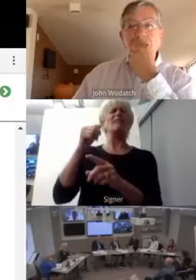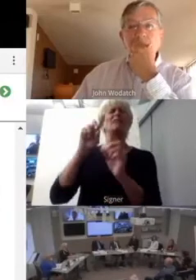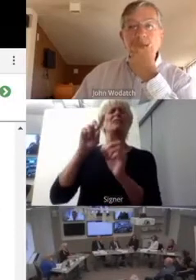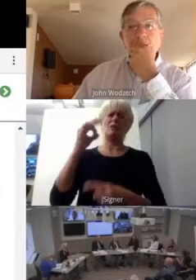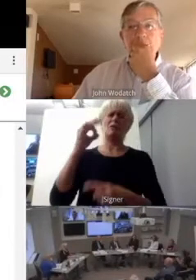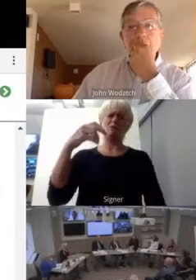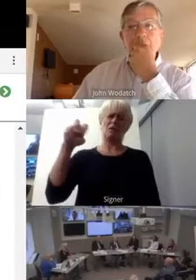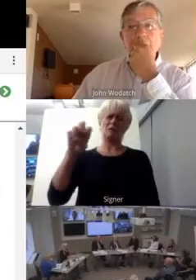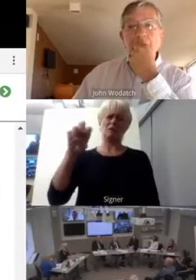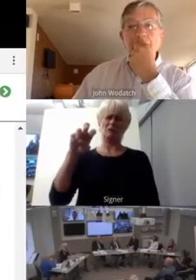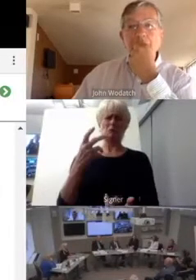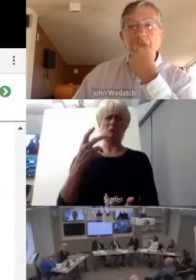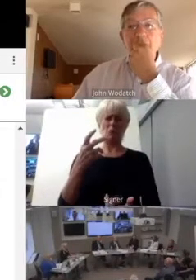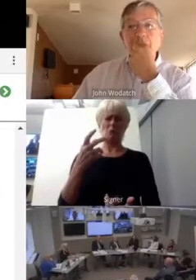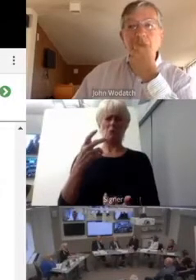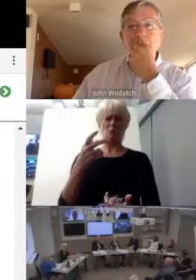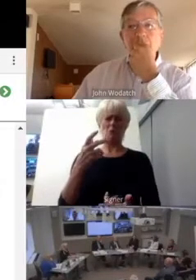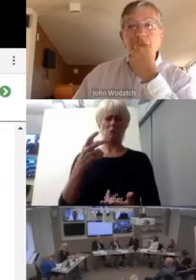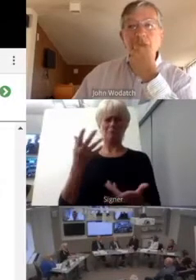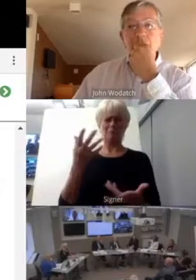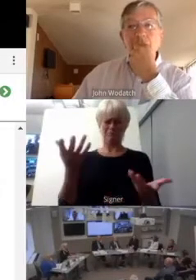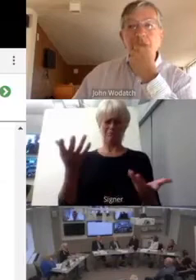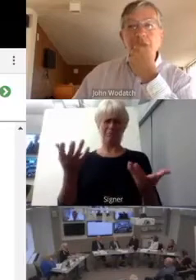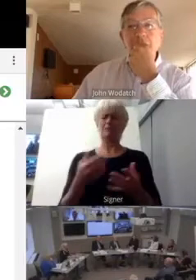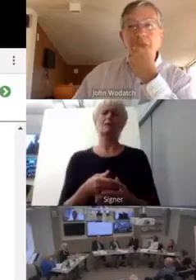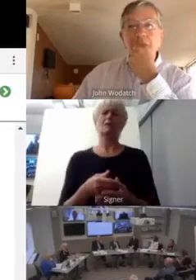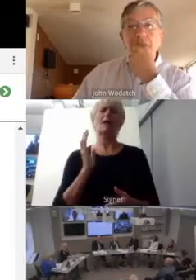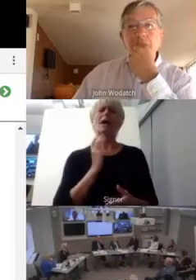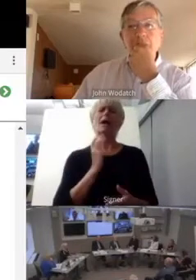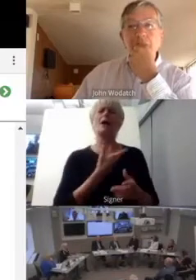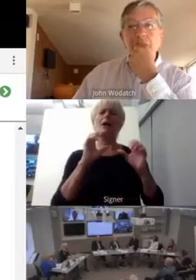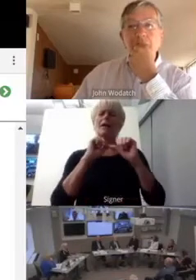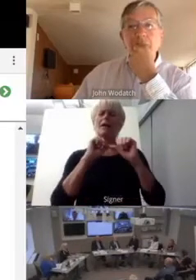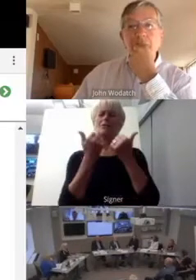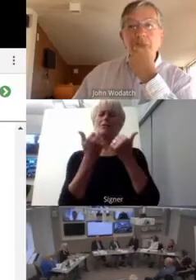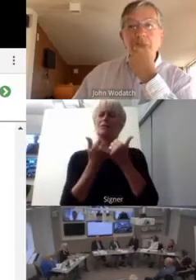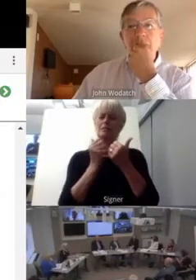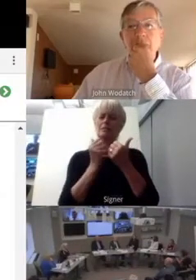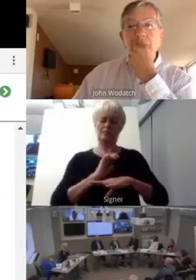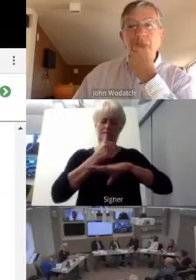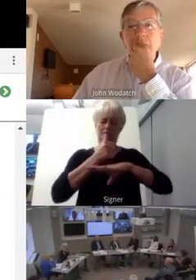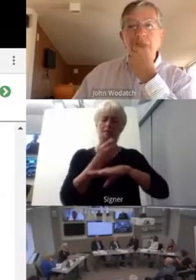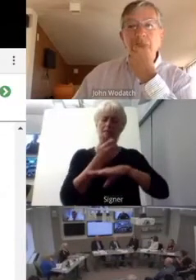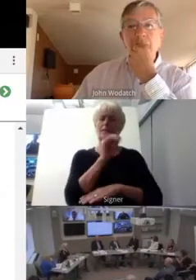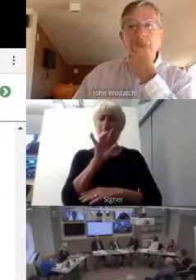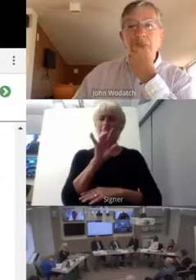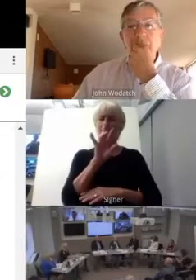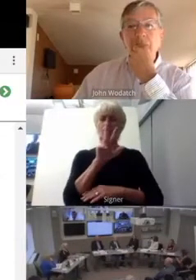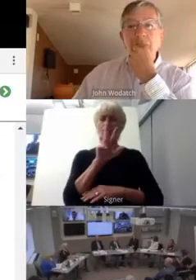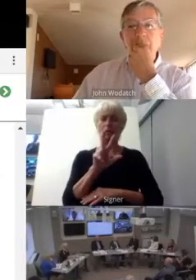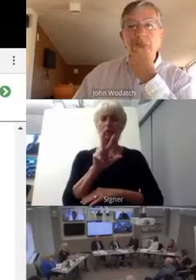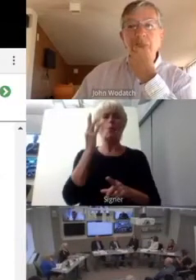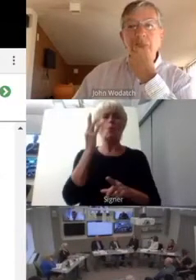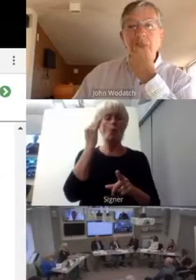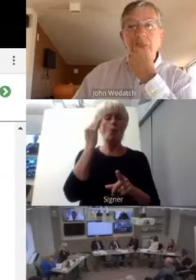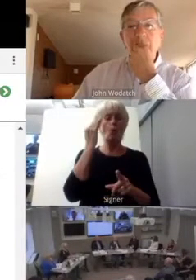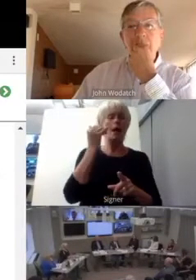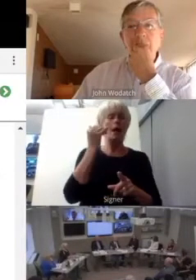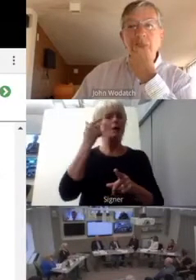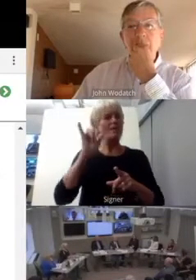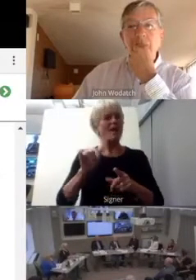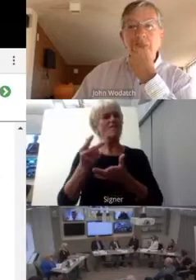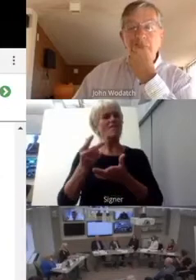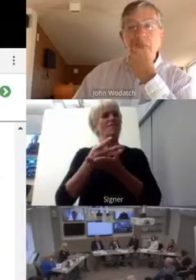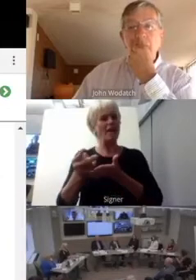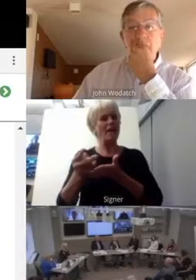Our agency was actually created in 1973 because of a failure of that same structure